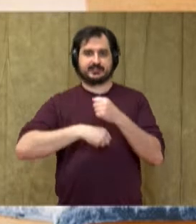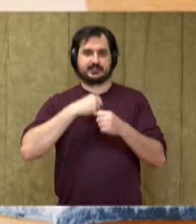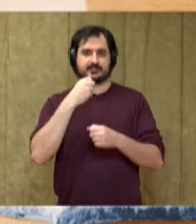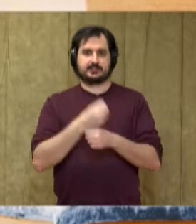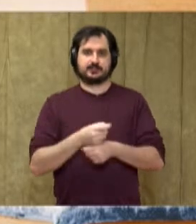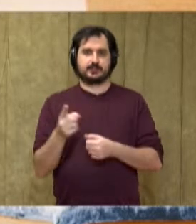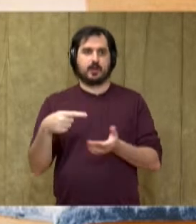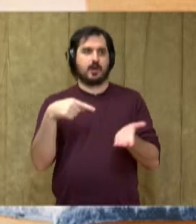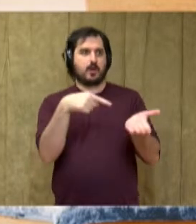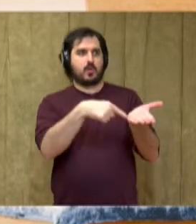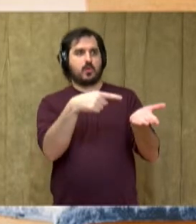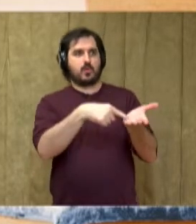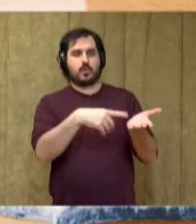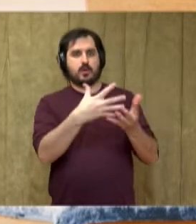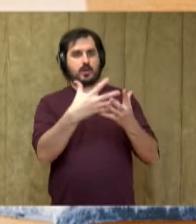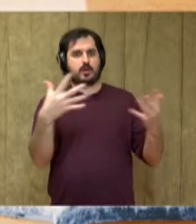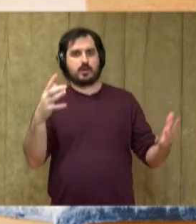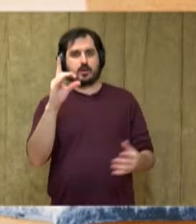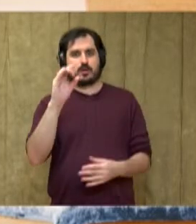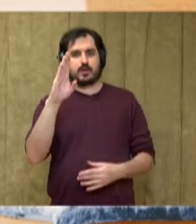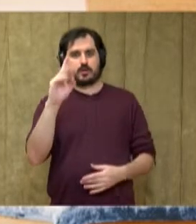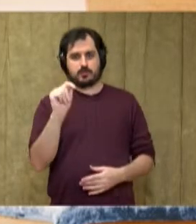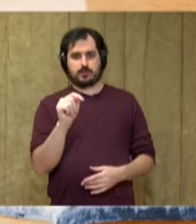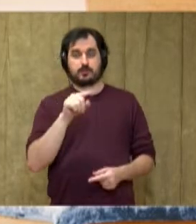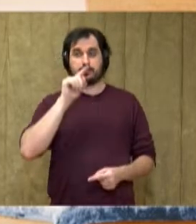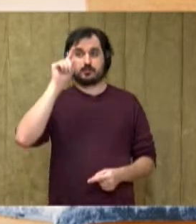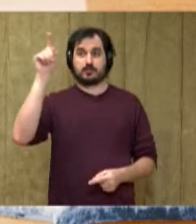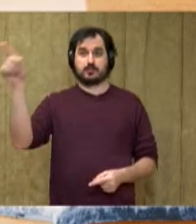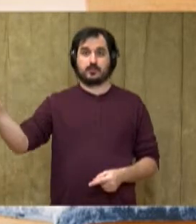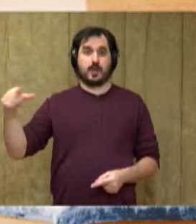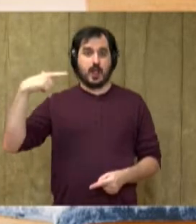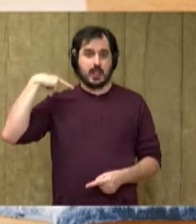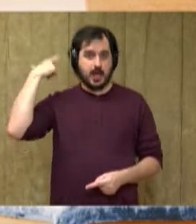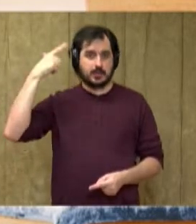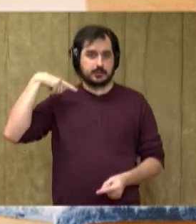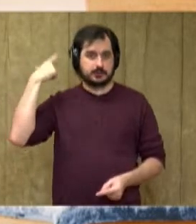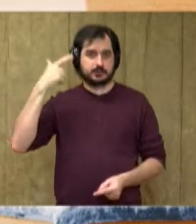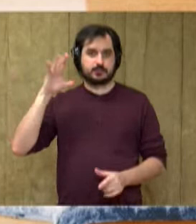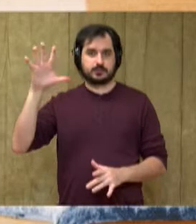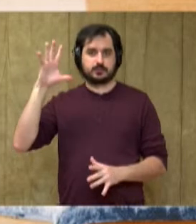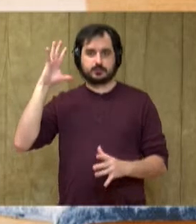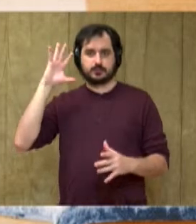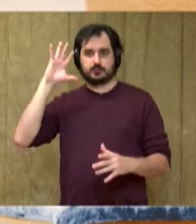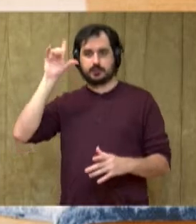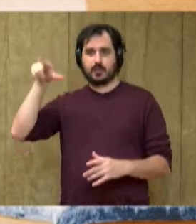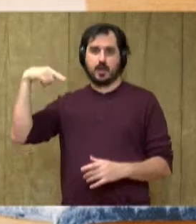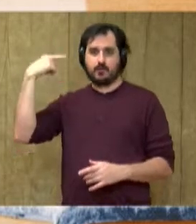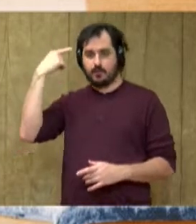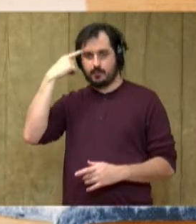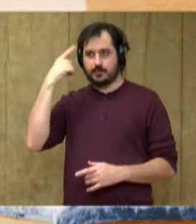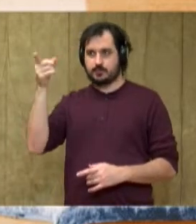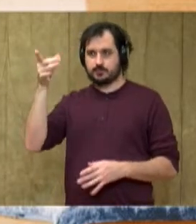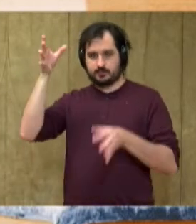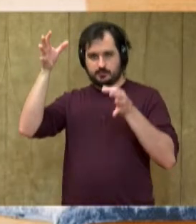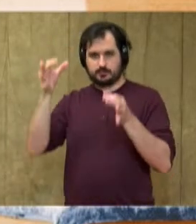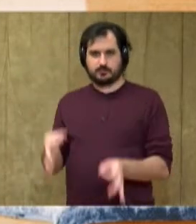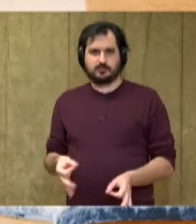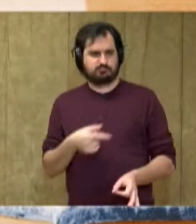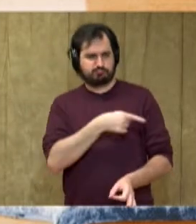London, Parliament, which is their style of government, decided that Americans should help out by paying their fair